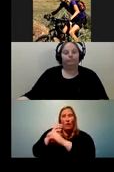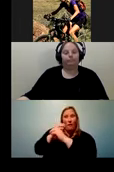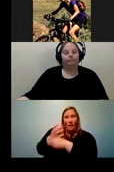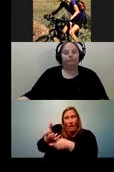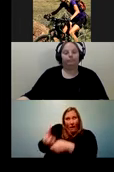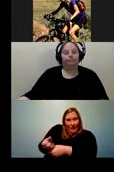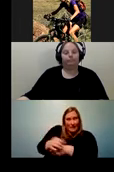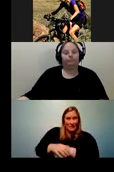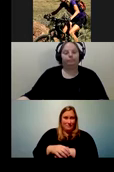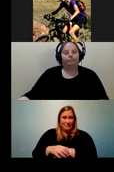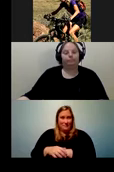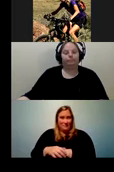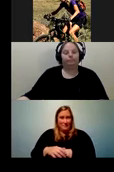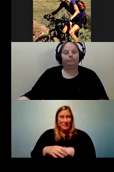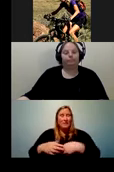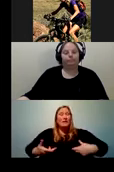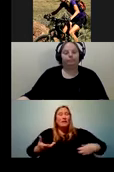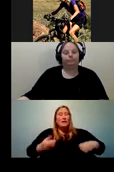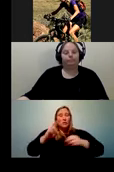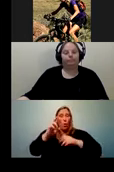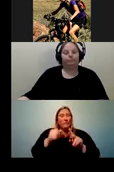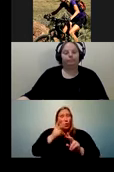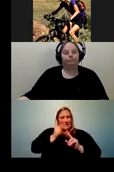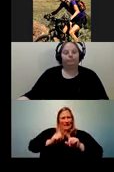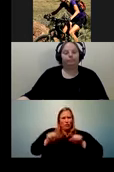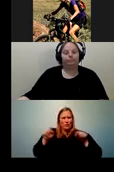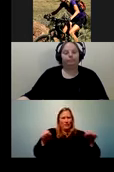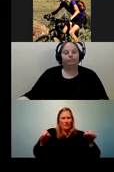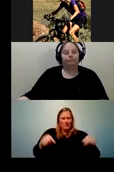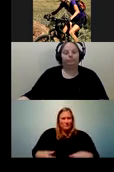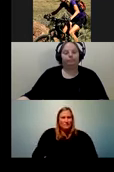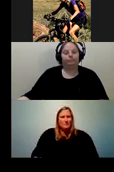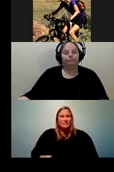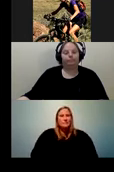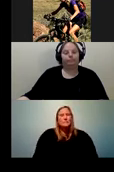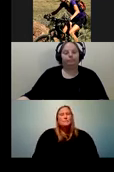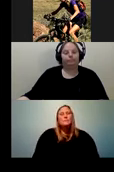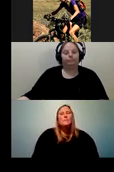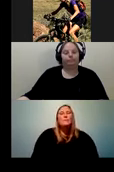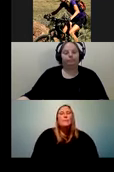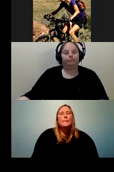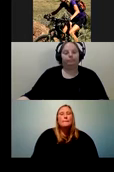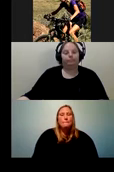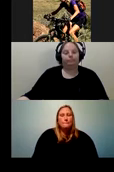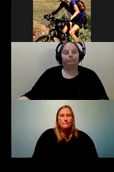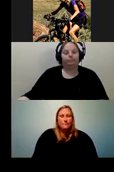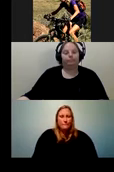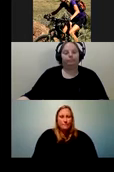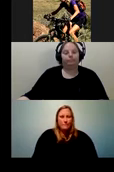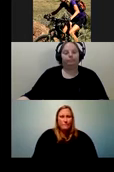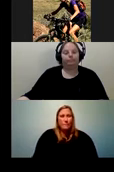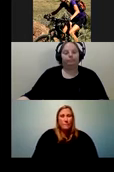boundary violations. Now, hopefully what I've showed you here is that if you find